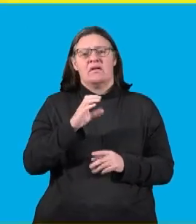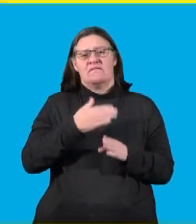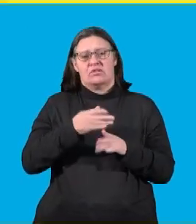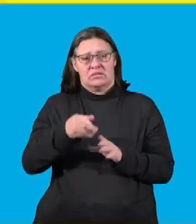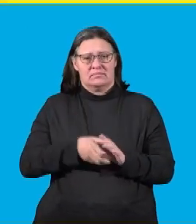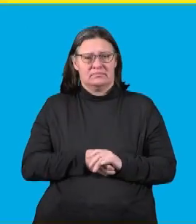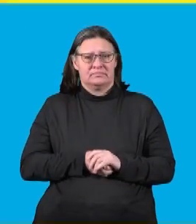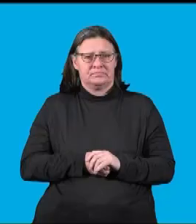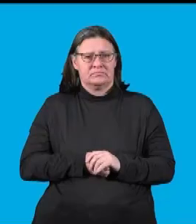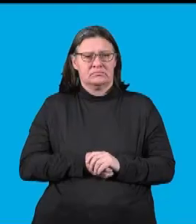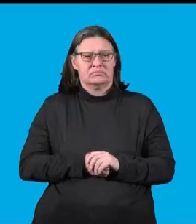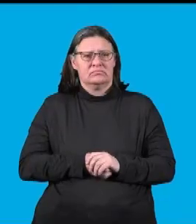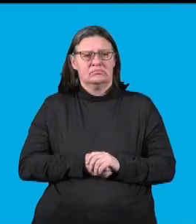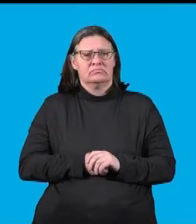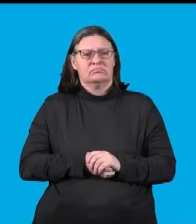started.